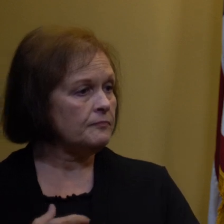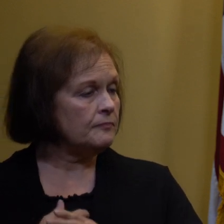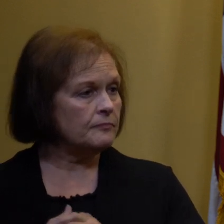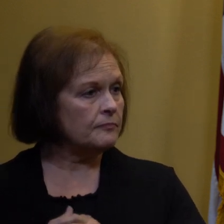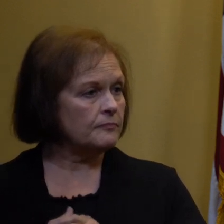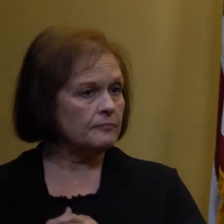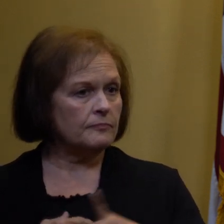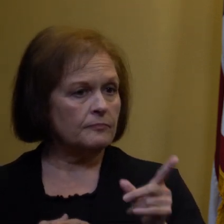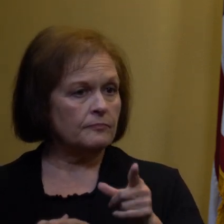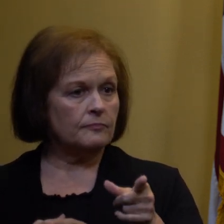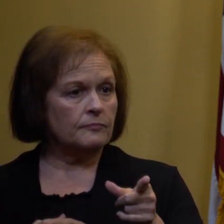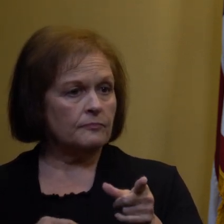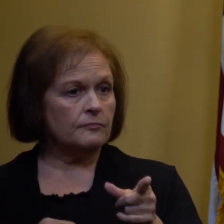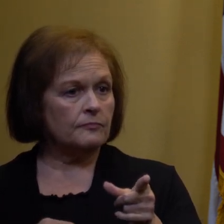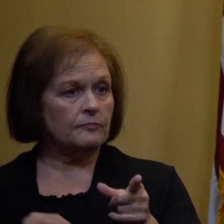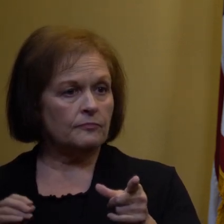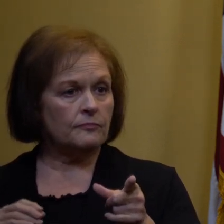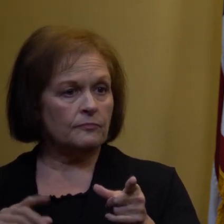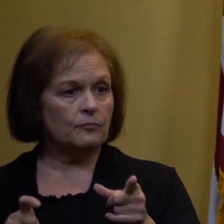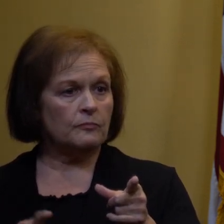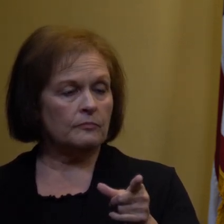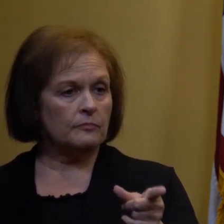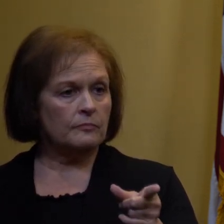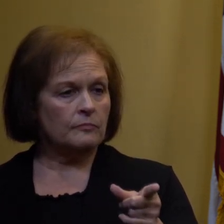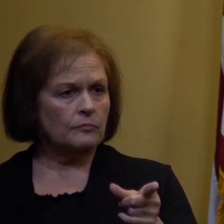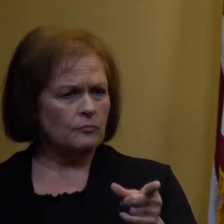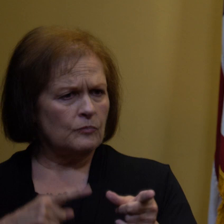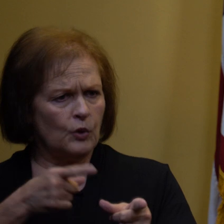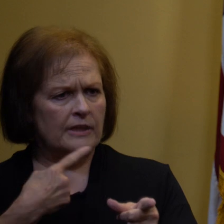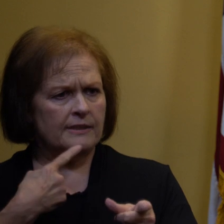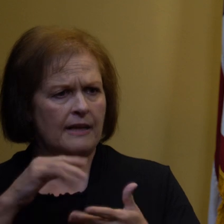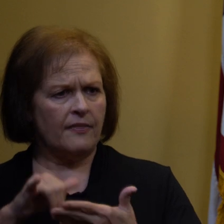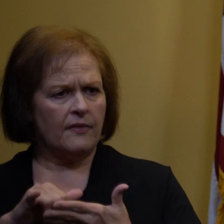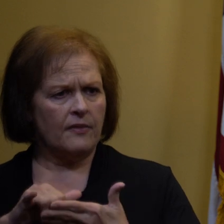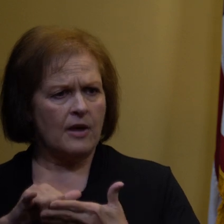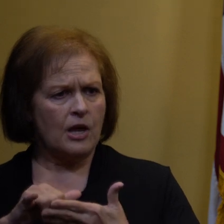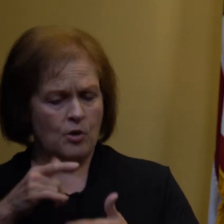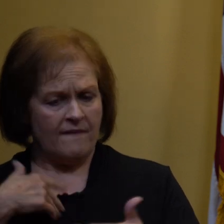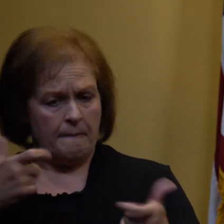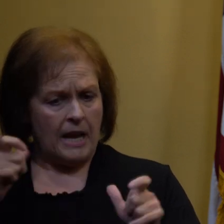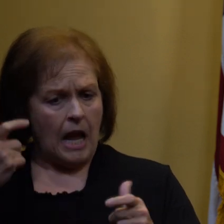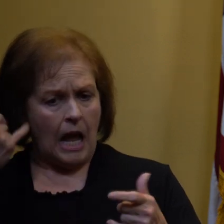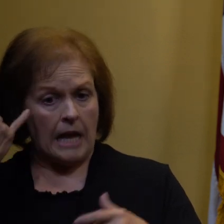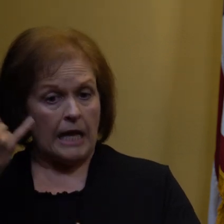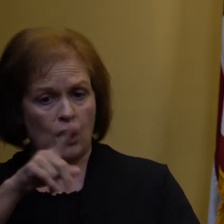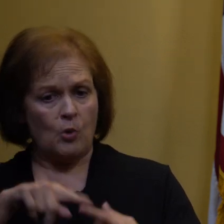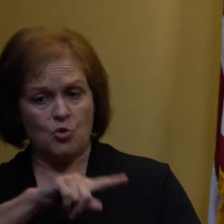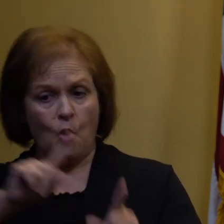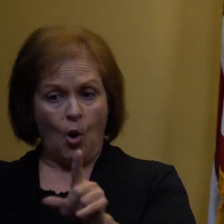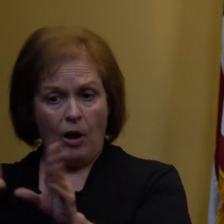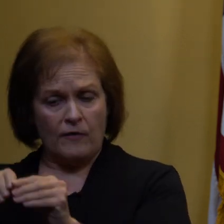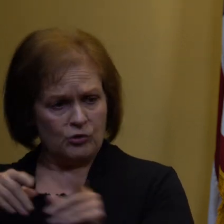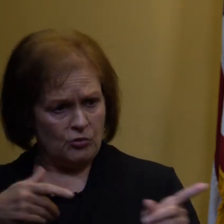question. Axios New Orleans Caller, do you have a question? Hi, yes, Mayor. Did you have any big ideas when you went to these conferences? Did you